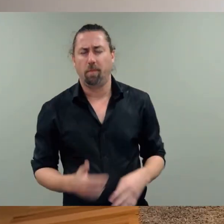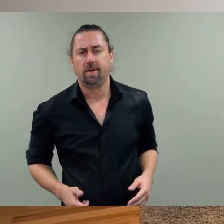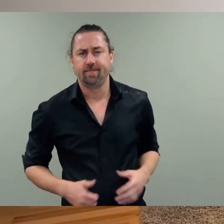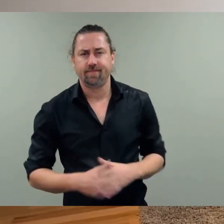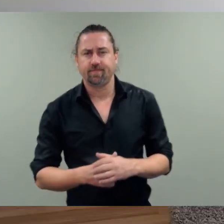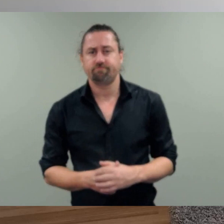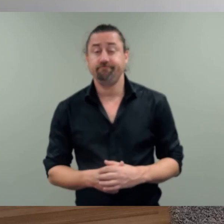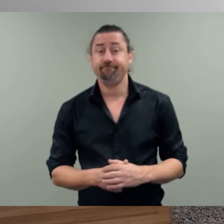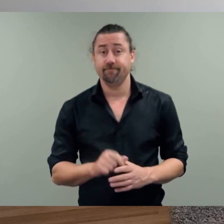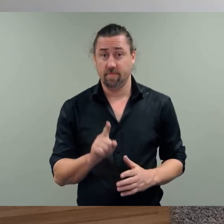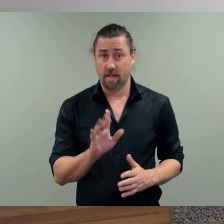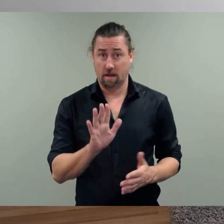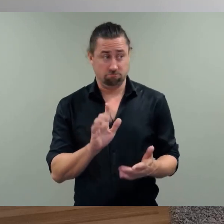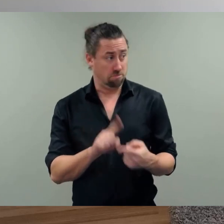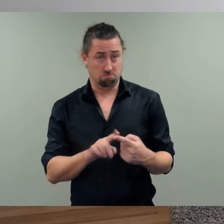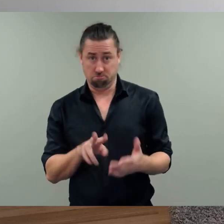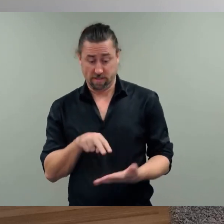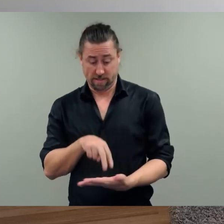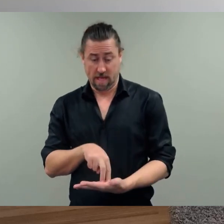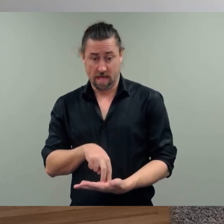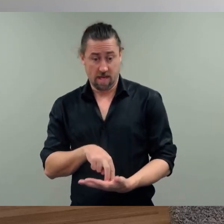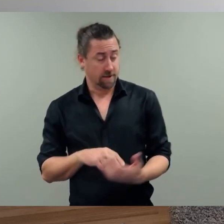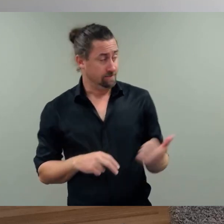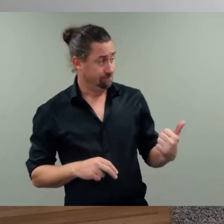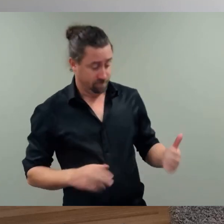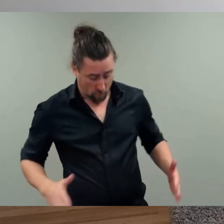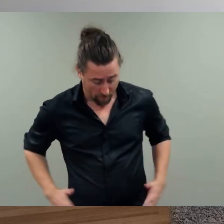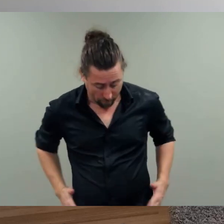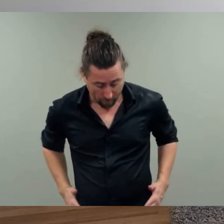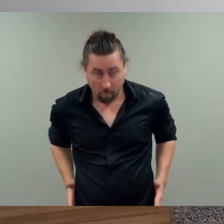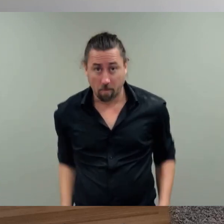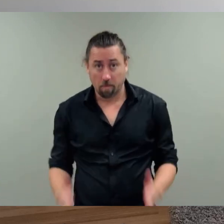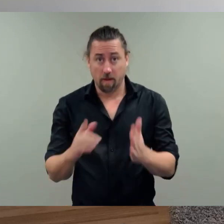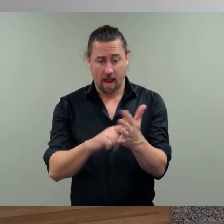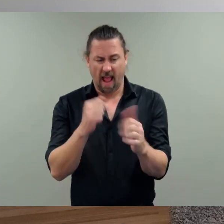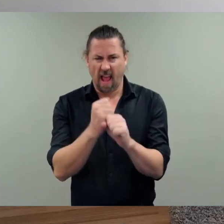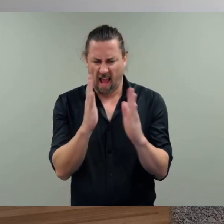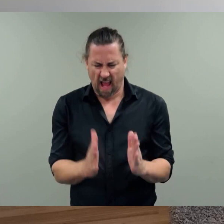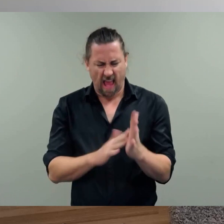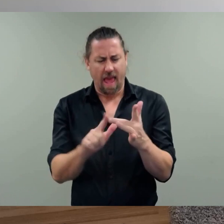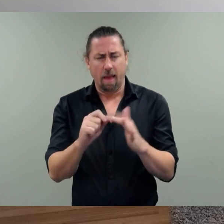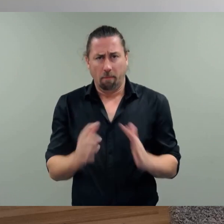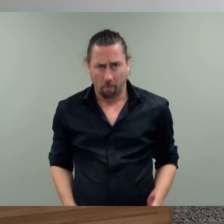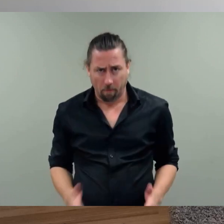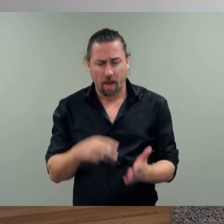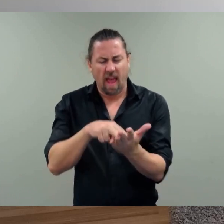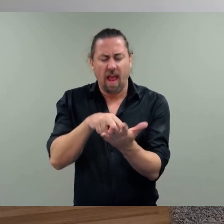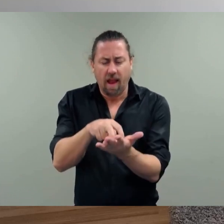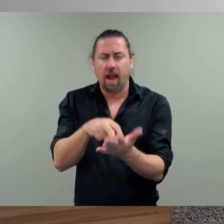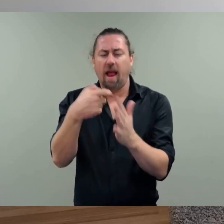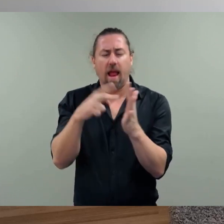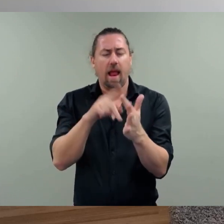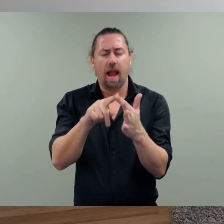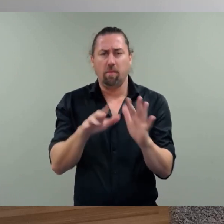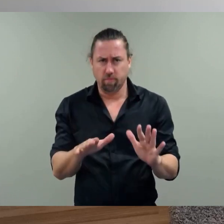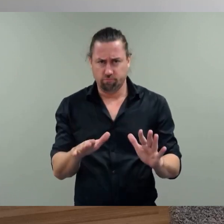Great work. Stay in our standing position with our legs at hip width apart and our knees slightly bent, keeping